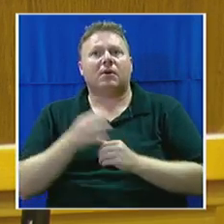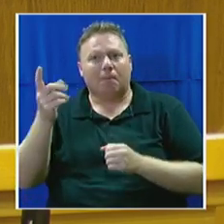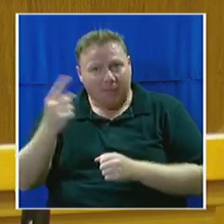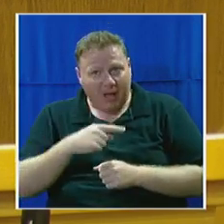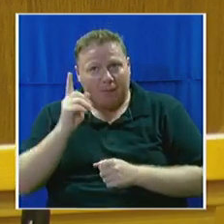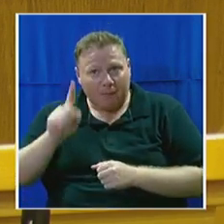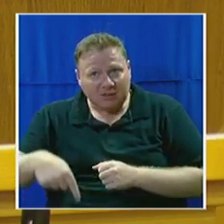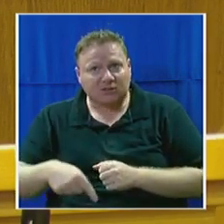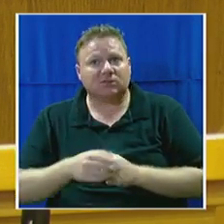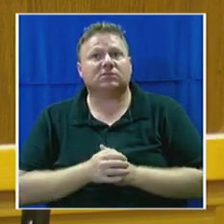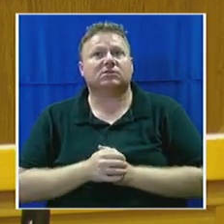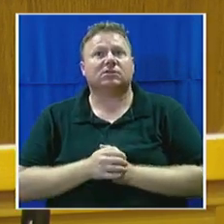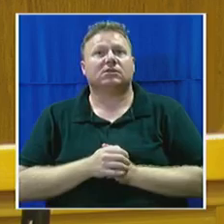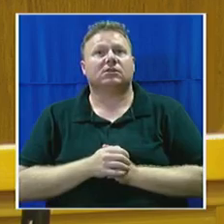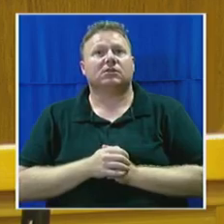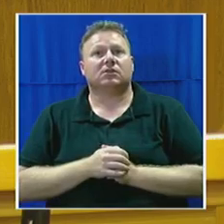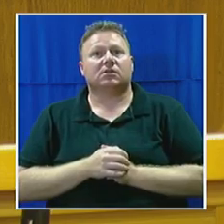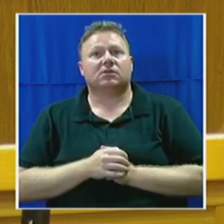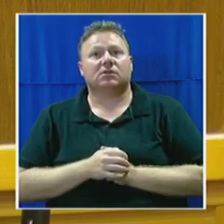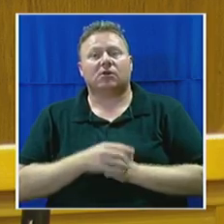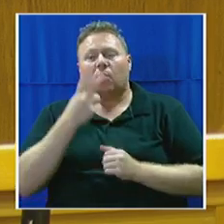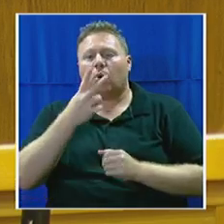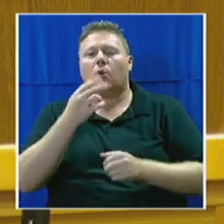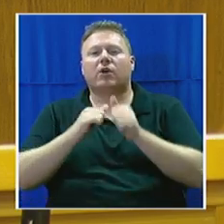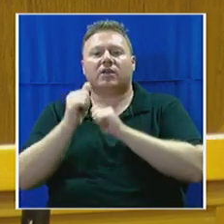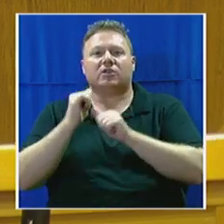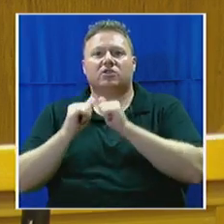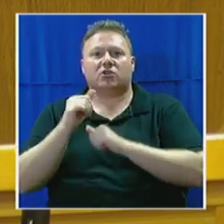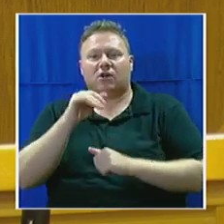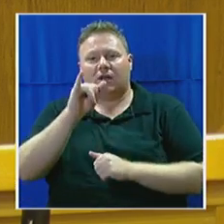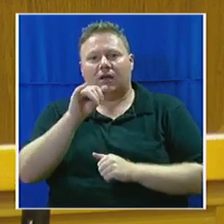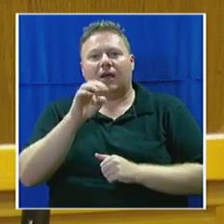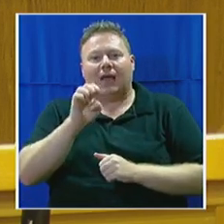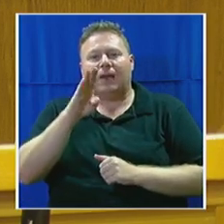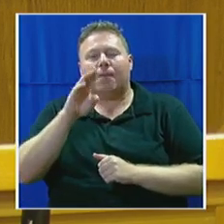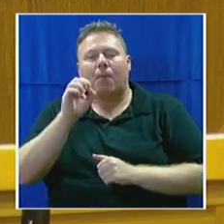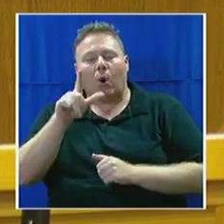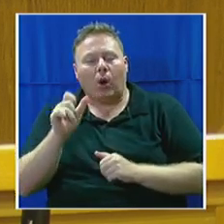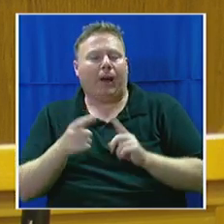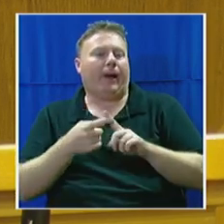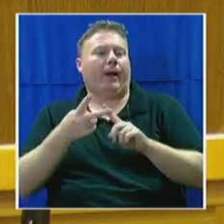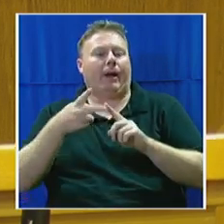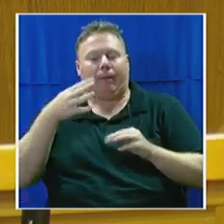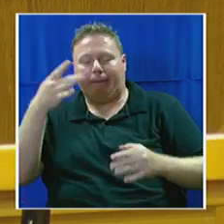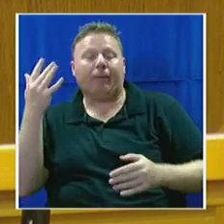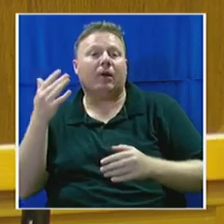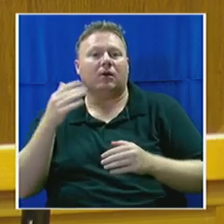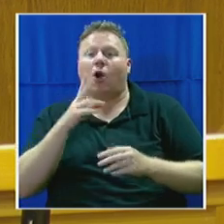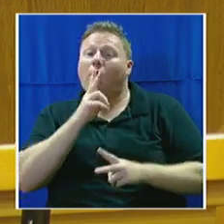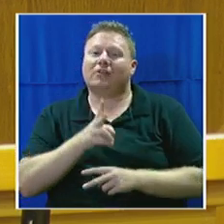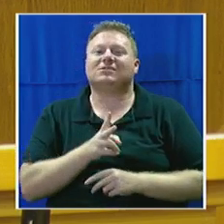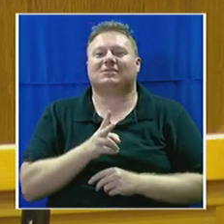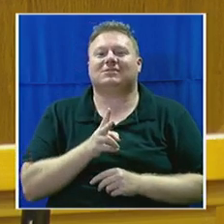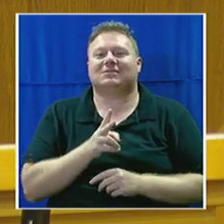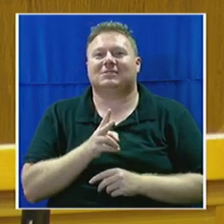indeed, all measures. Now, looking at the history of how we've dealt with Ebola and listeriosis, let's be honest about it. I